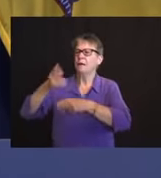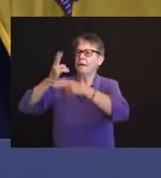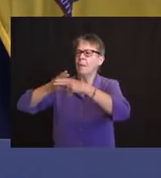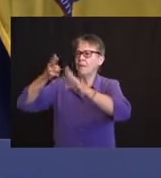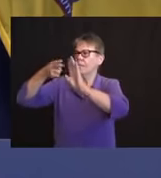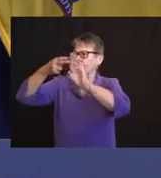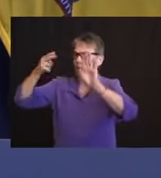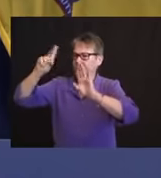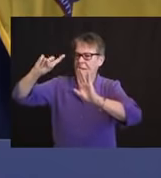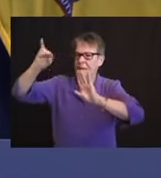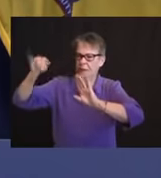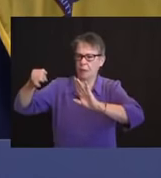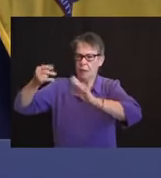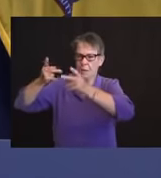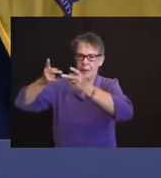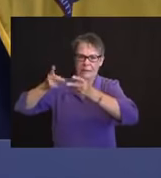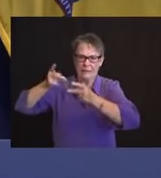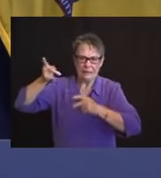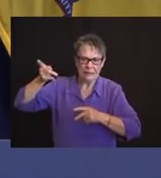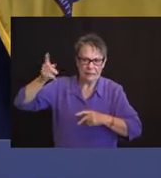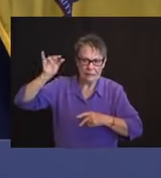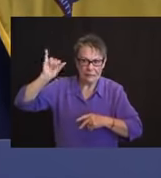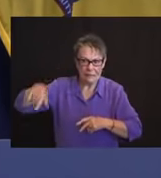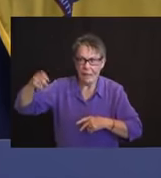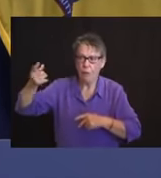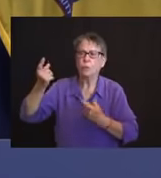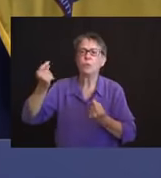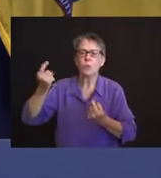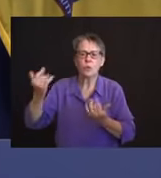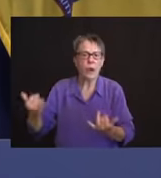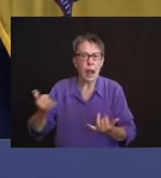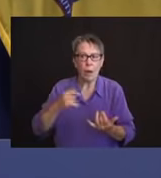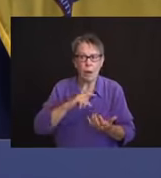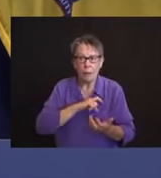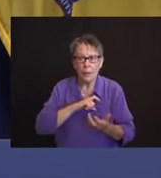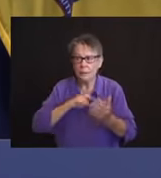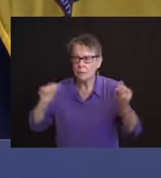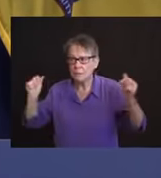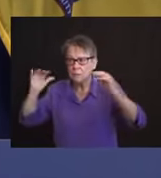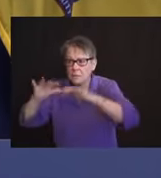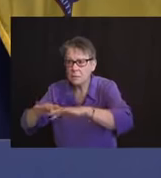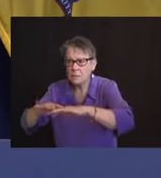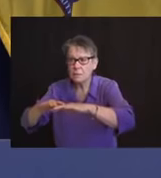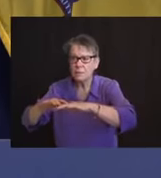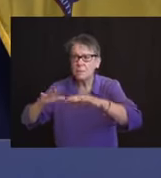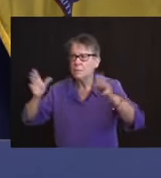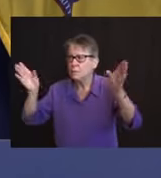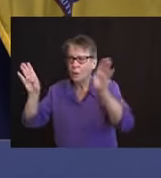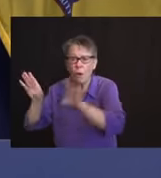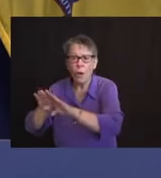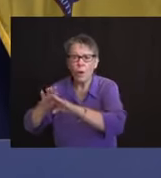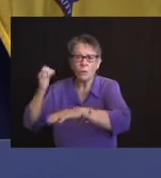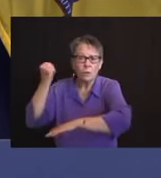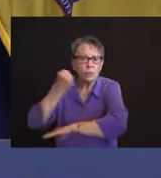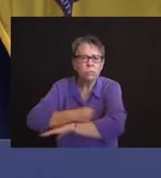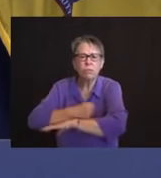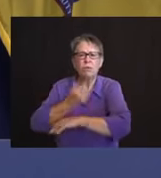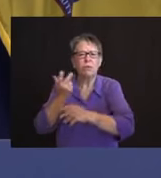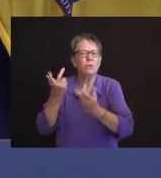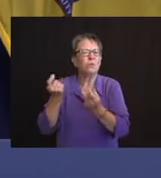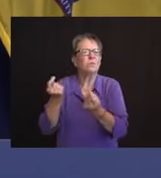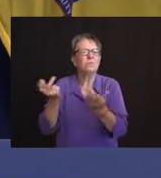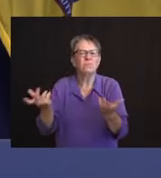terms of enforcement. Is there any plans to really lay on local enforcement to tell them that they need to step it up? You mentioned briefly